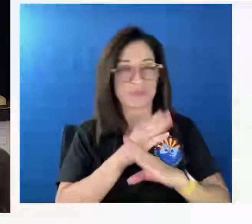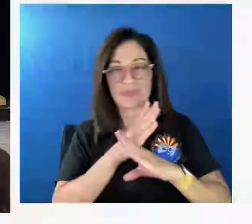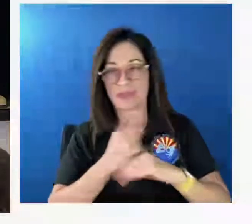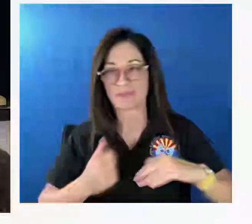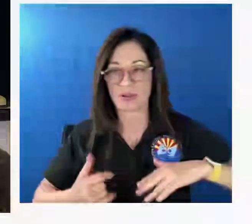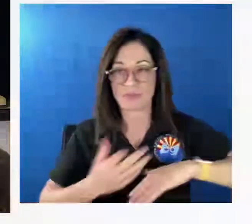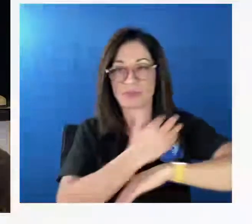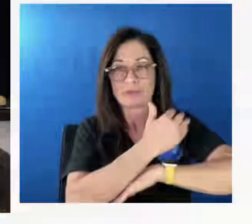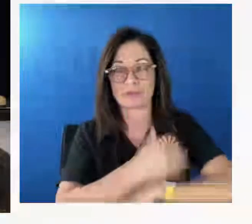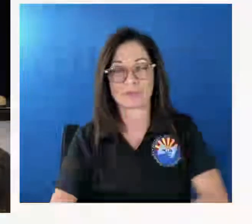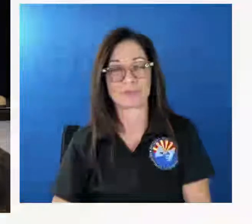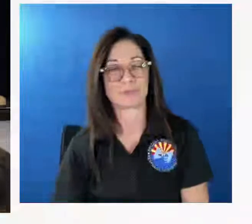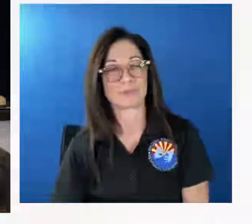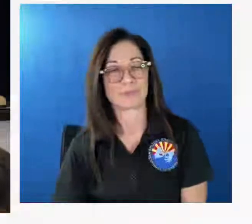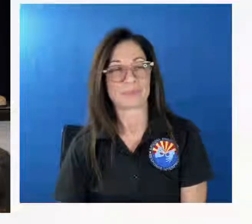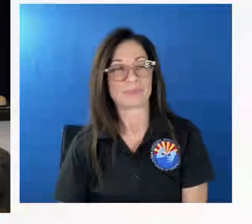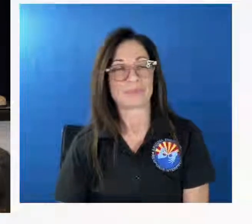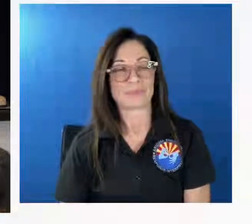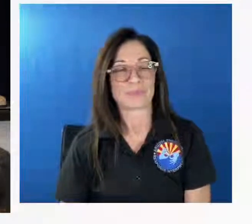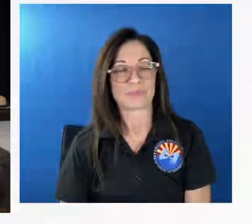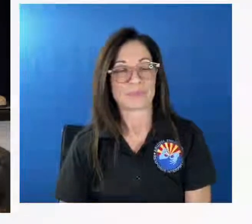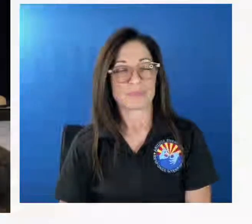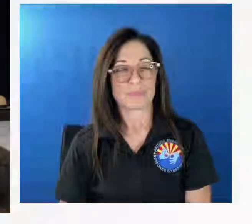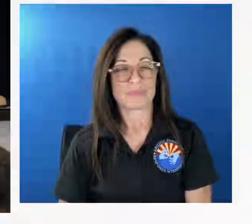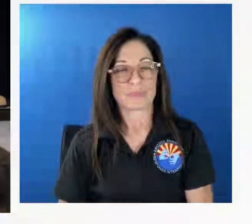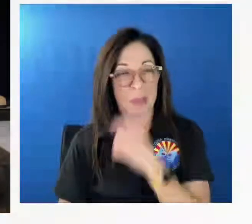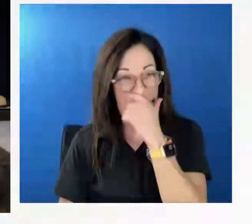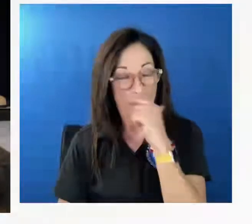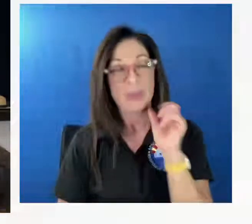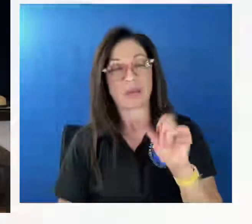I'm ready for the next slide, please. I'm done. Okay.